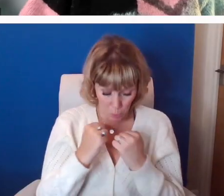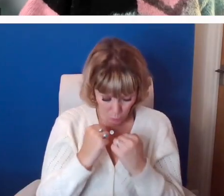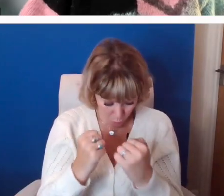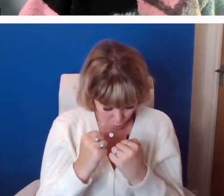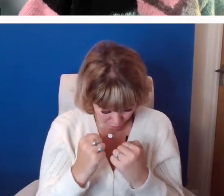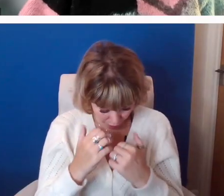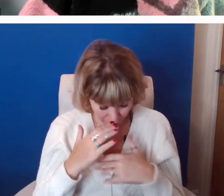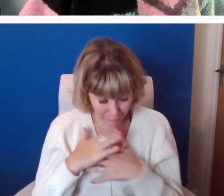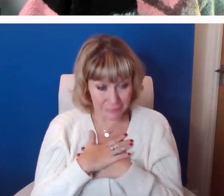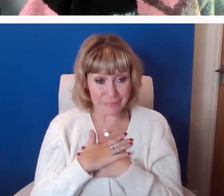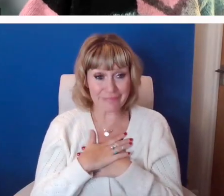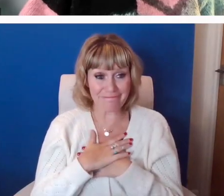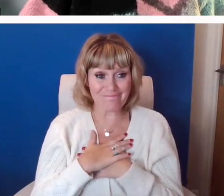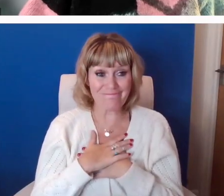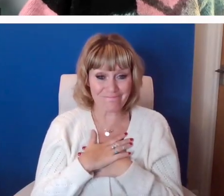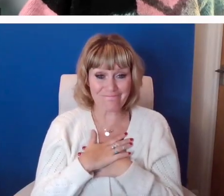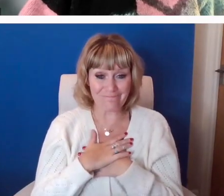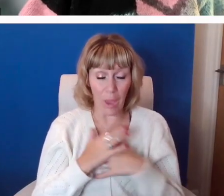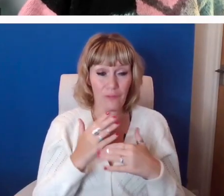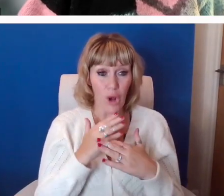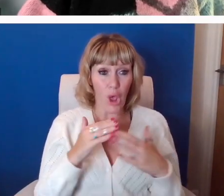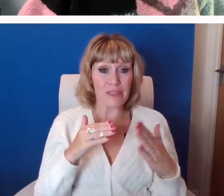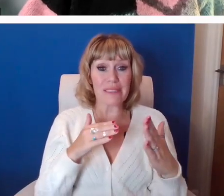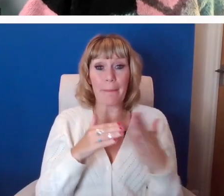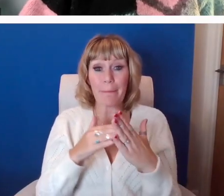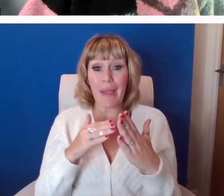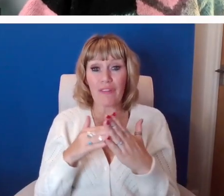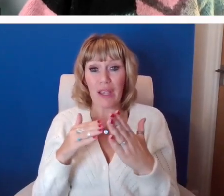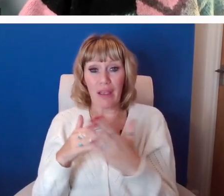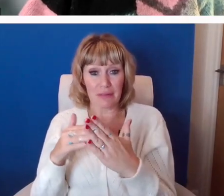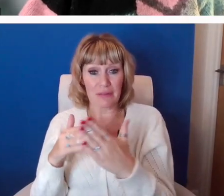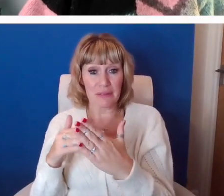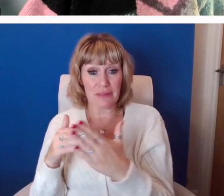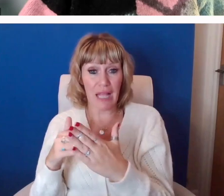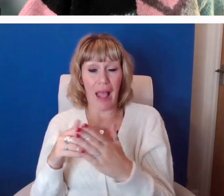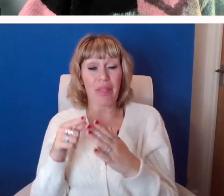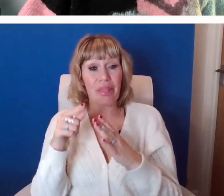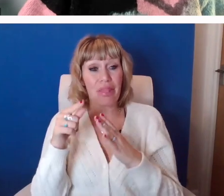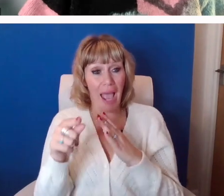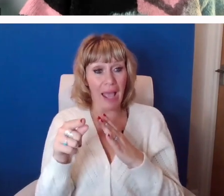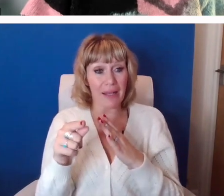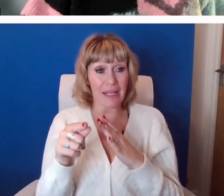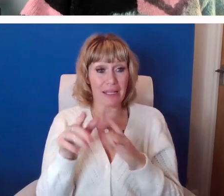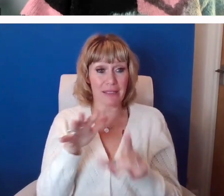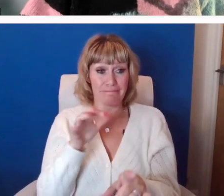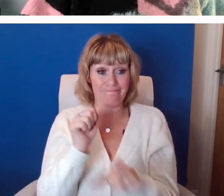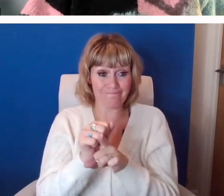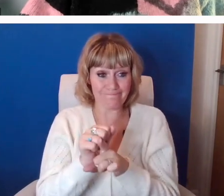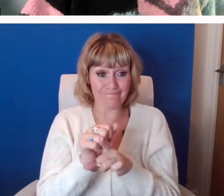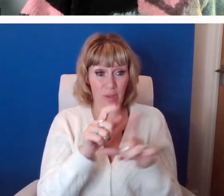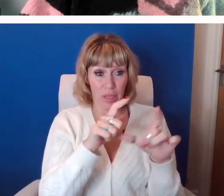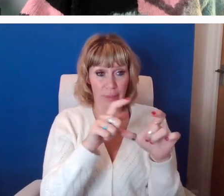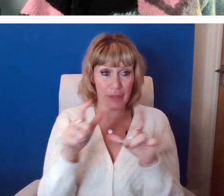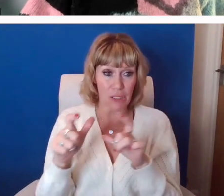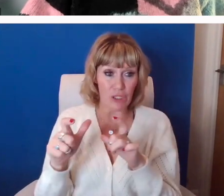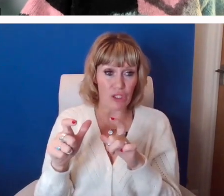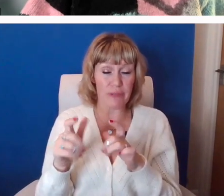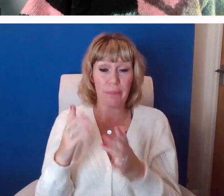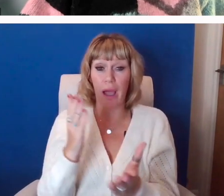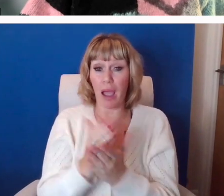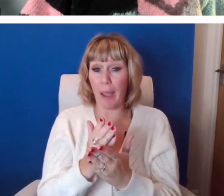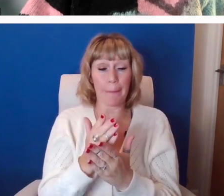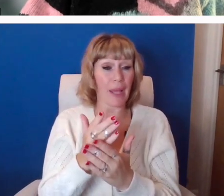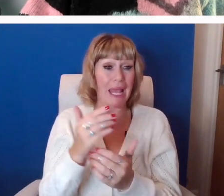certainly have a lot of barriers to face, and those are reflected in the pictures as well. But ultimately, this is such a